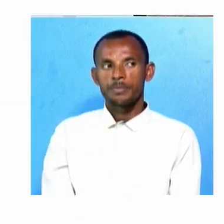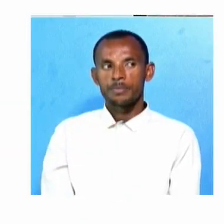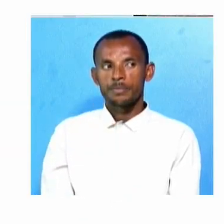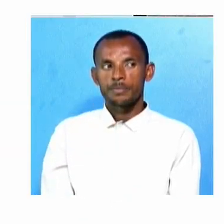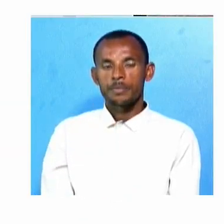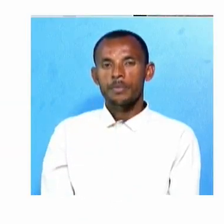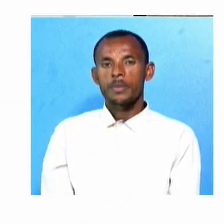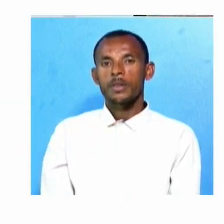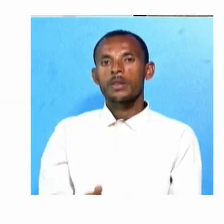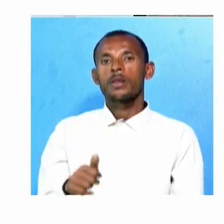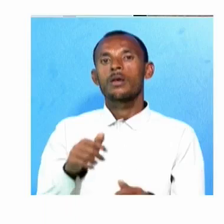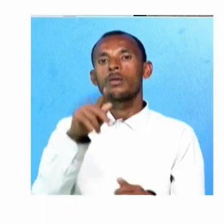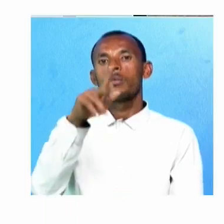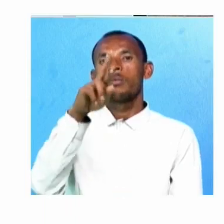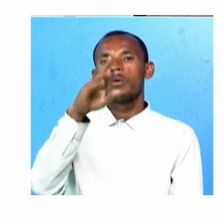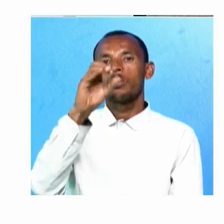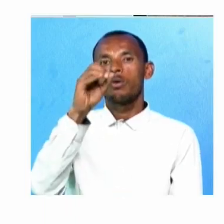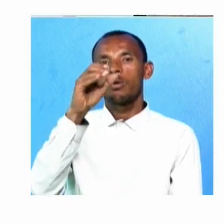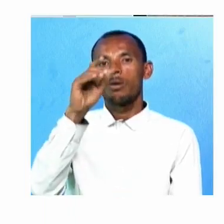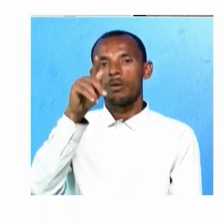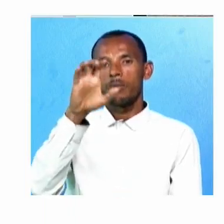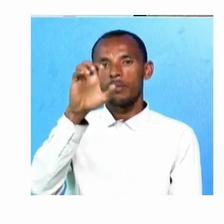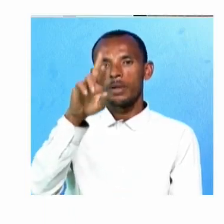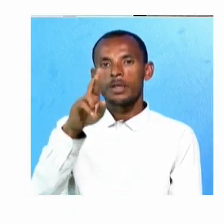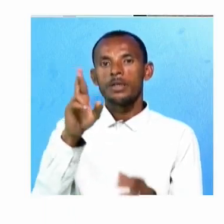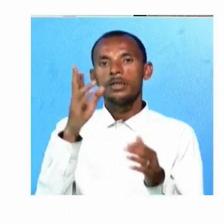a proper subset of B.